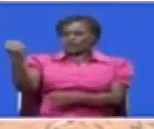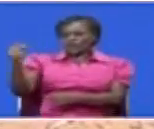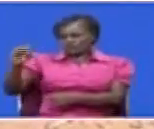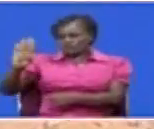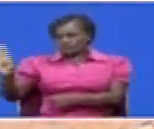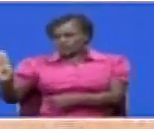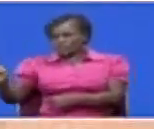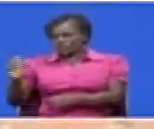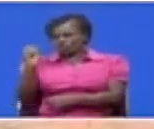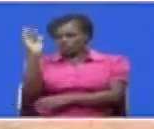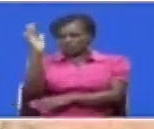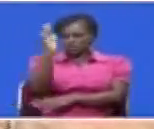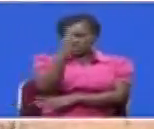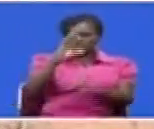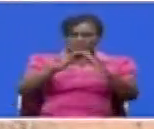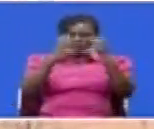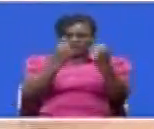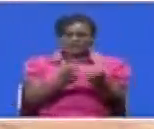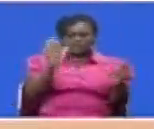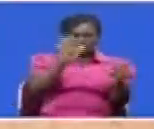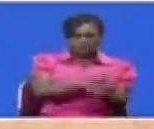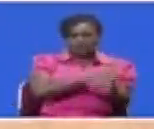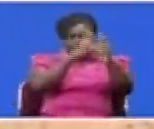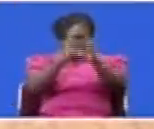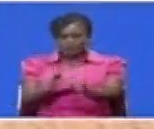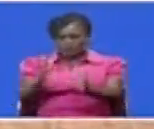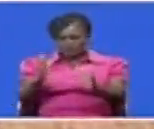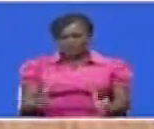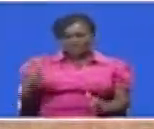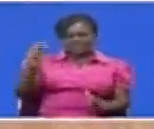hold it carefully, it's really sensitive. Ian Wafula, KTN News.